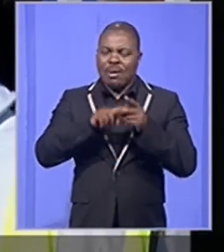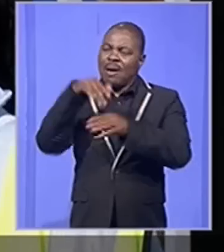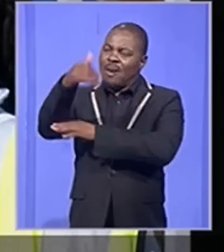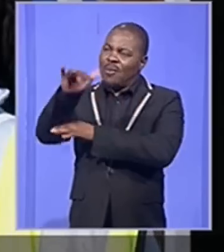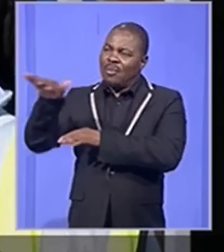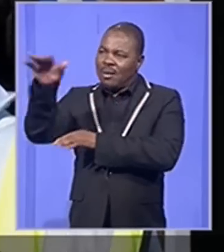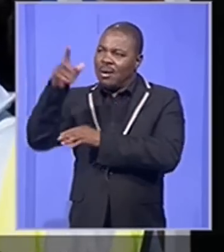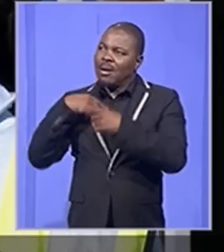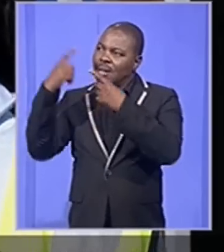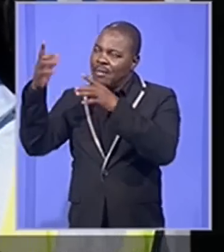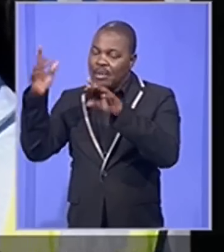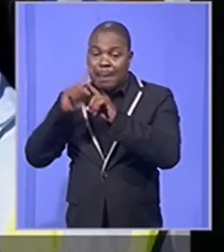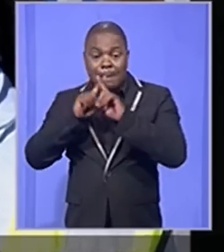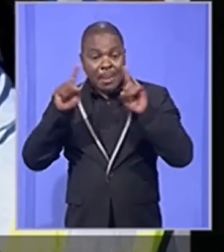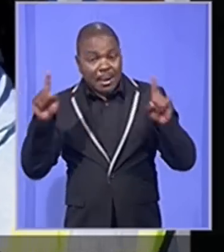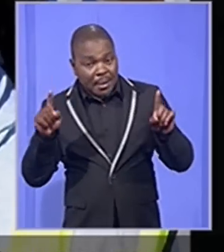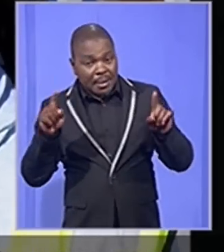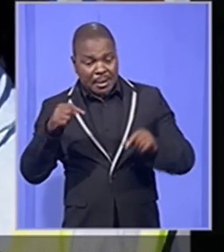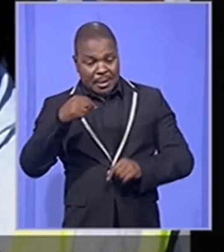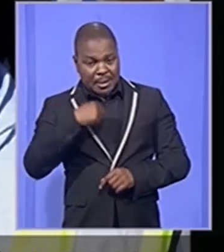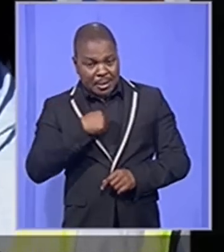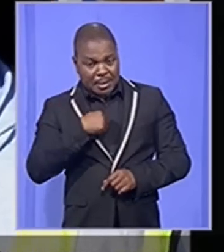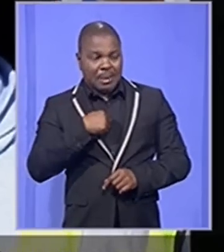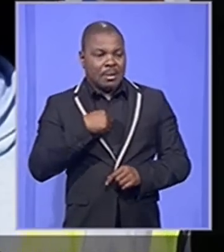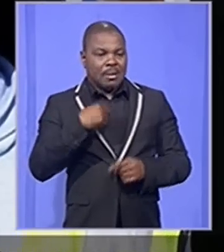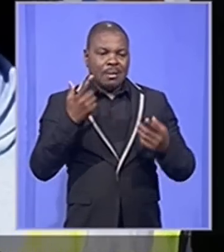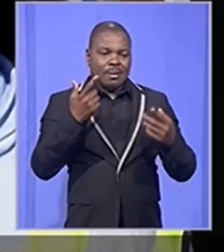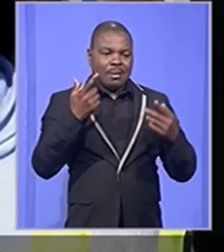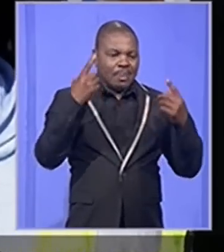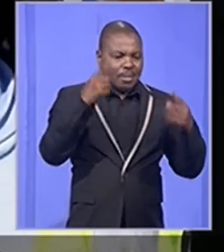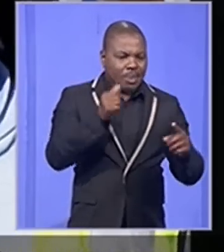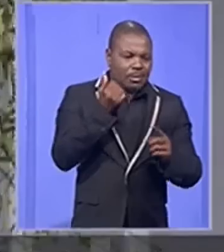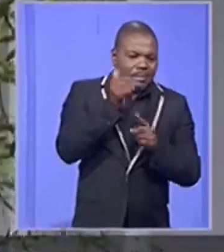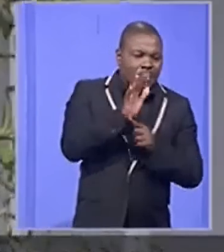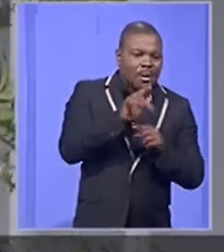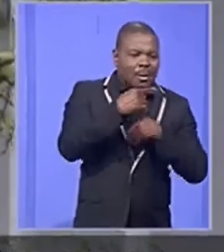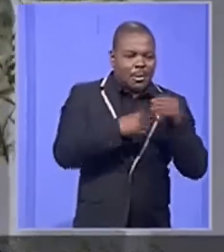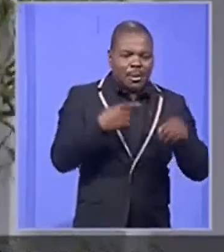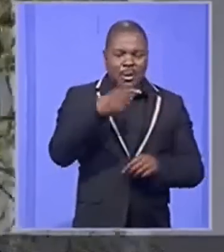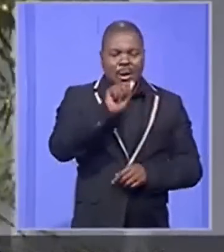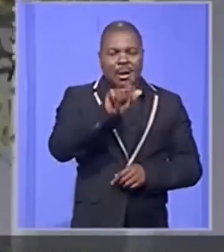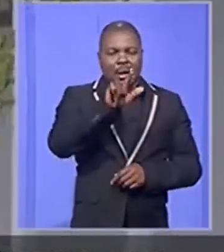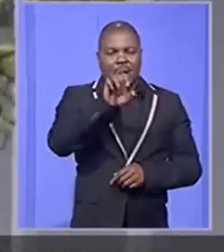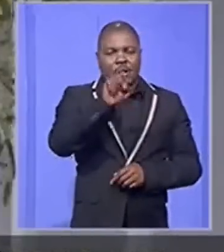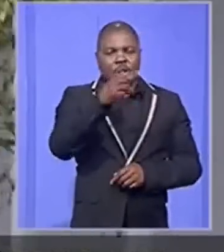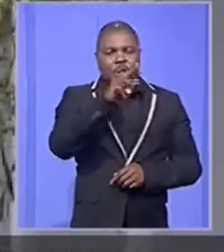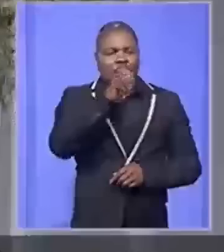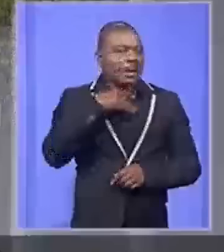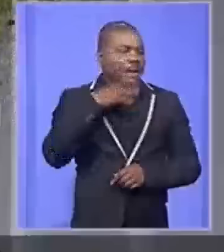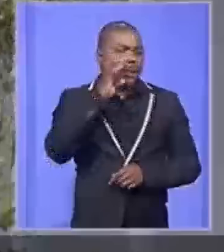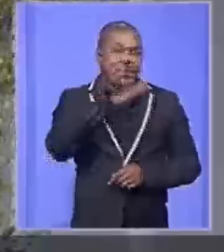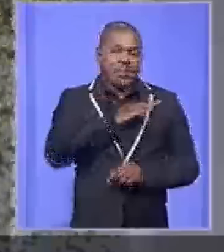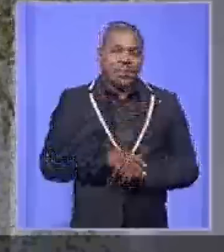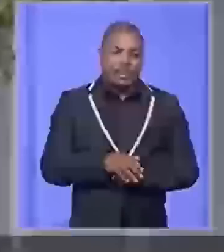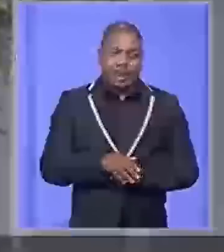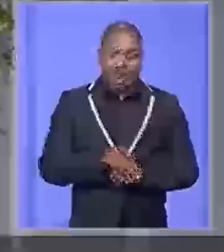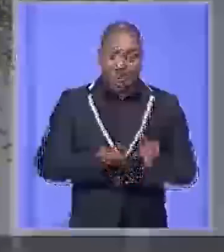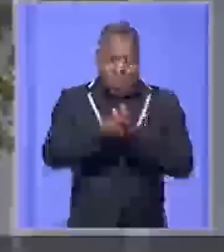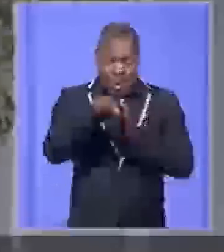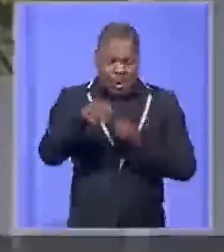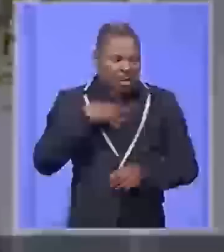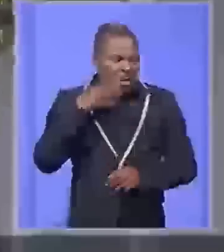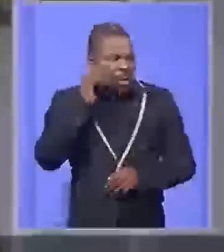I have never gotten such exposure about Kgaleshiwe. Since this week, this talk, I want to